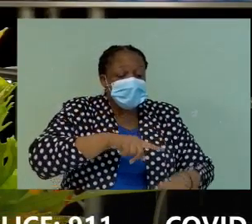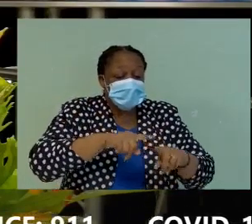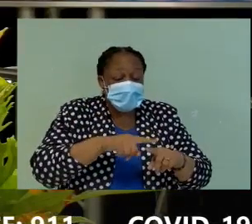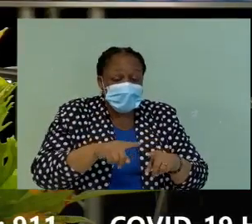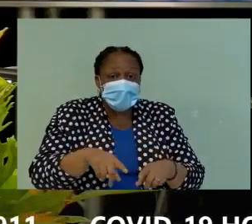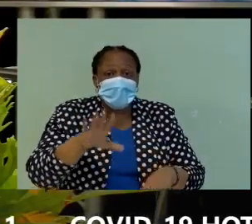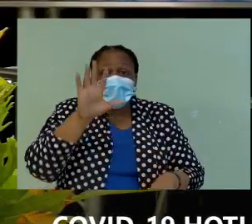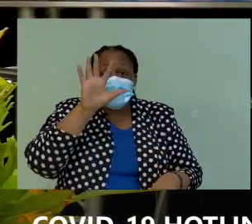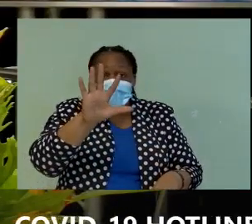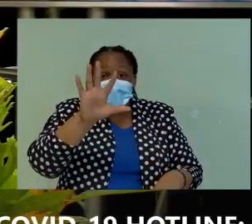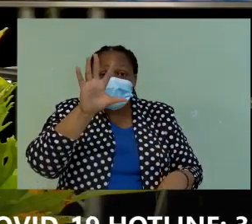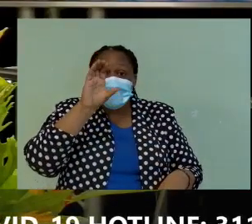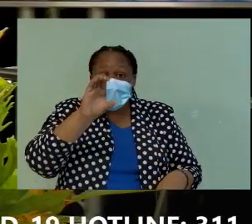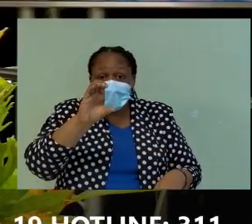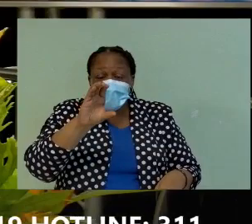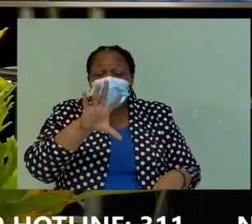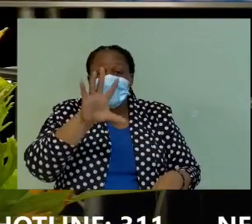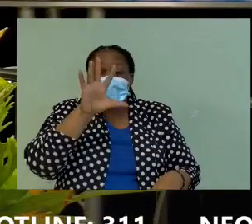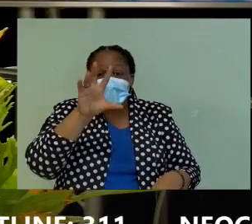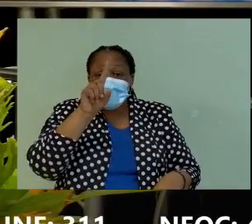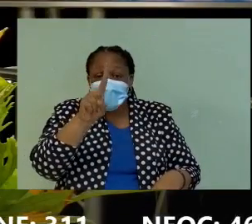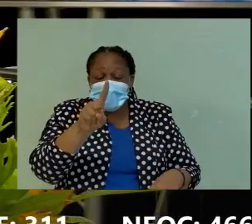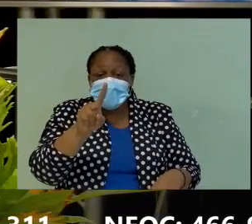551 businesses.